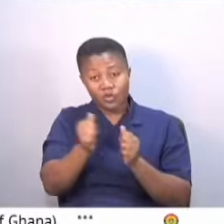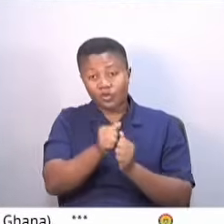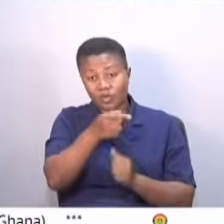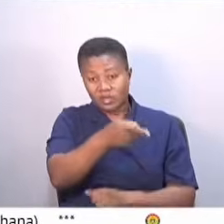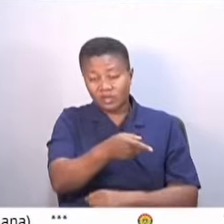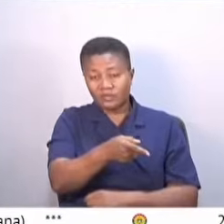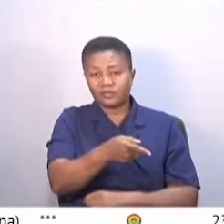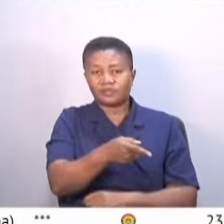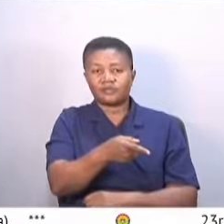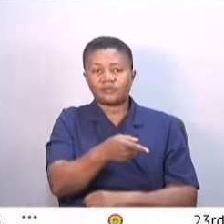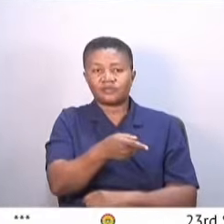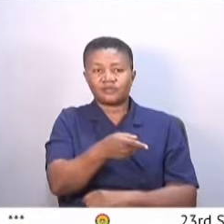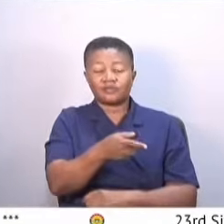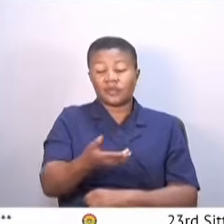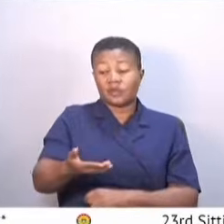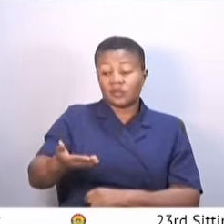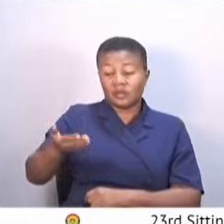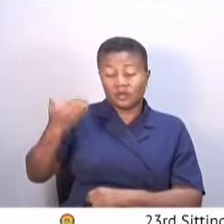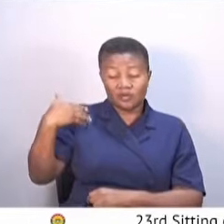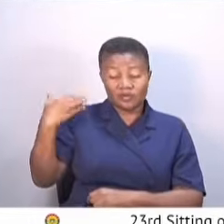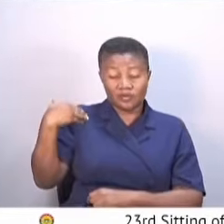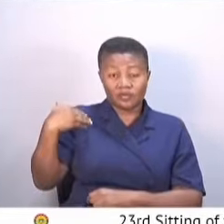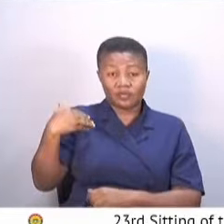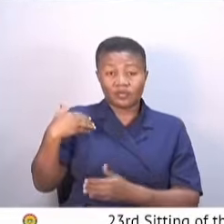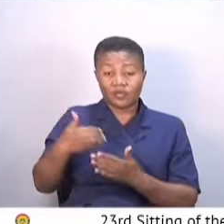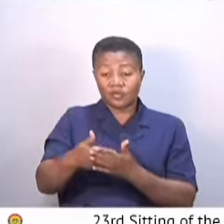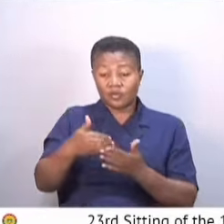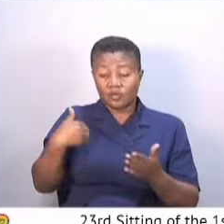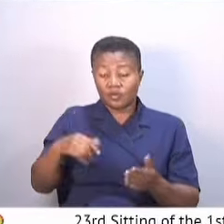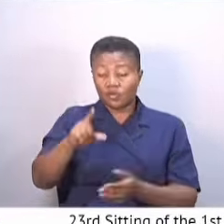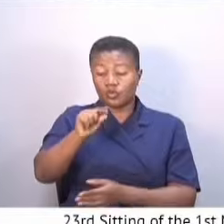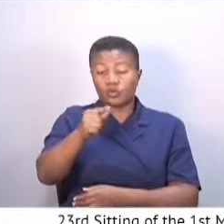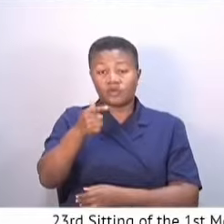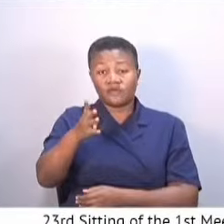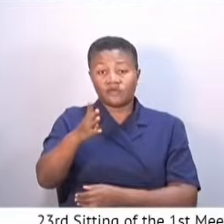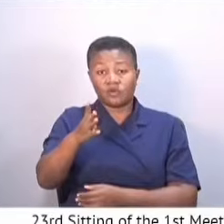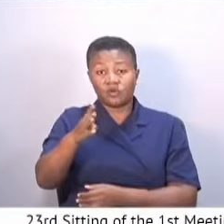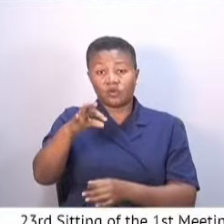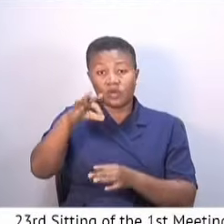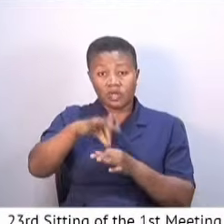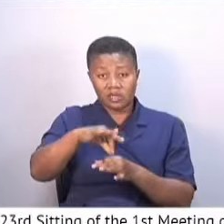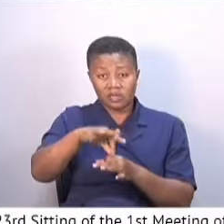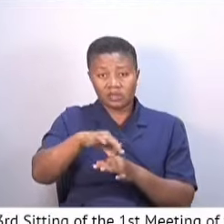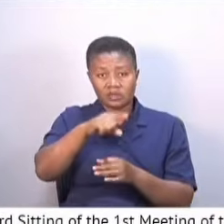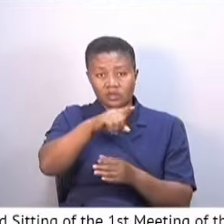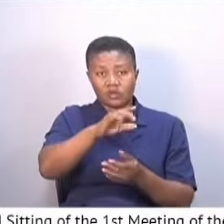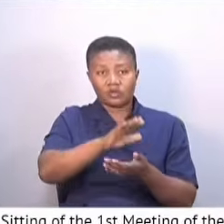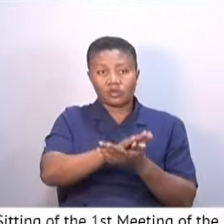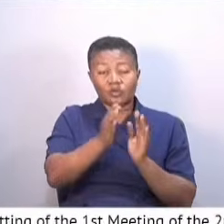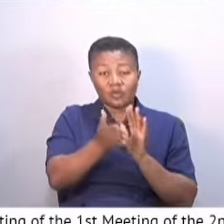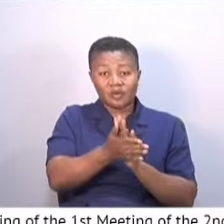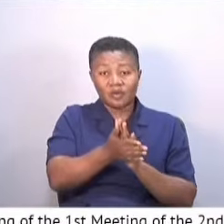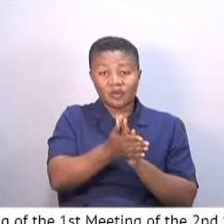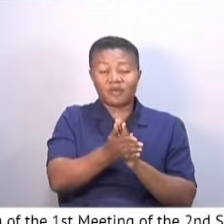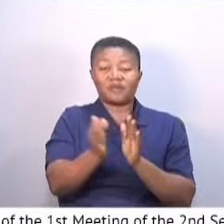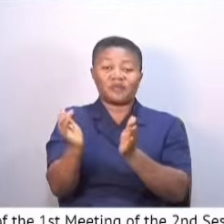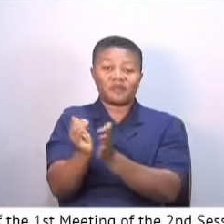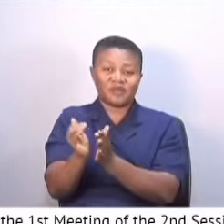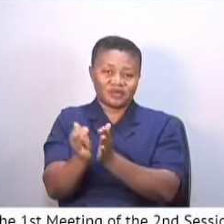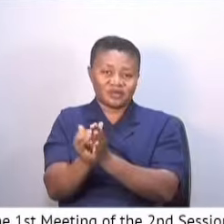him back to memory lane. Before the 2024 election, you became a minority even before the